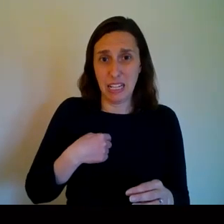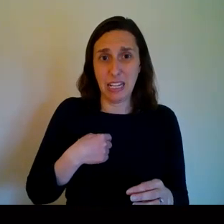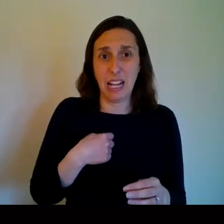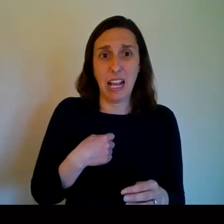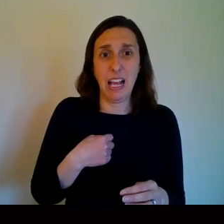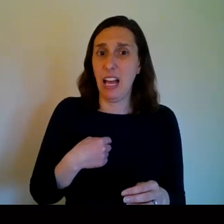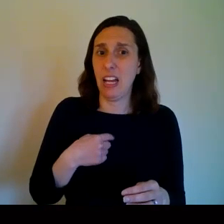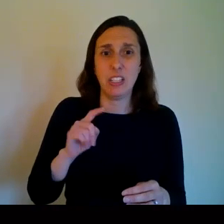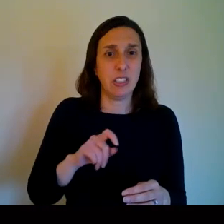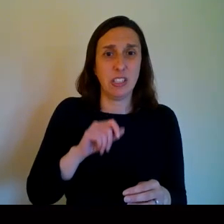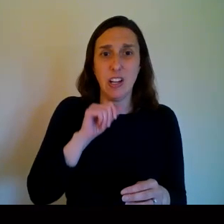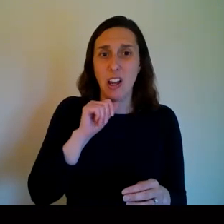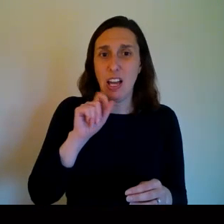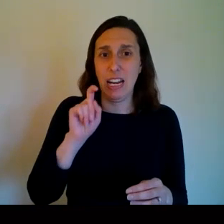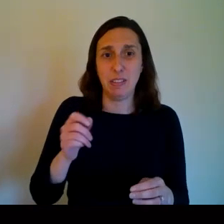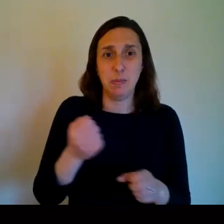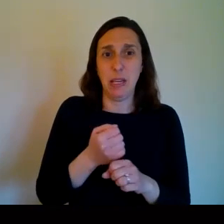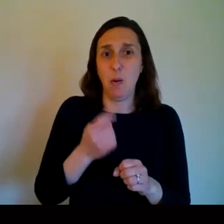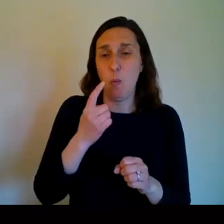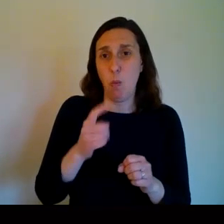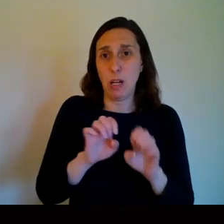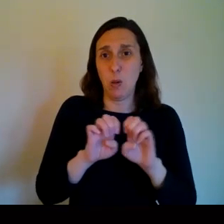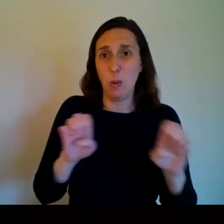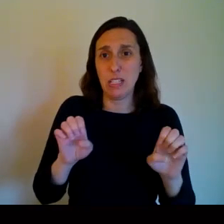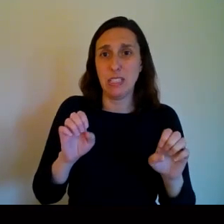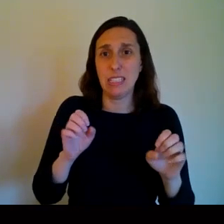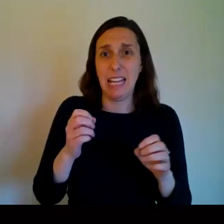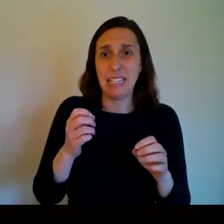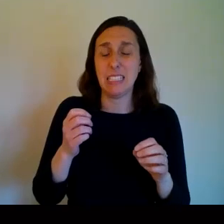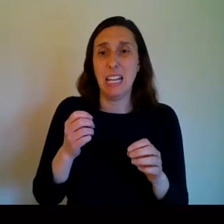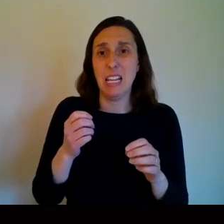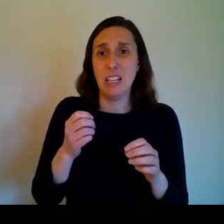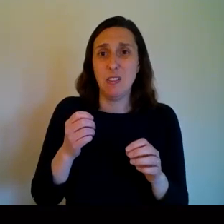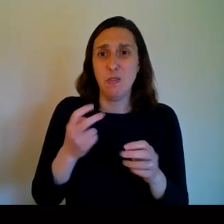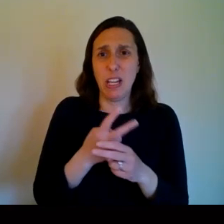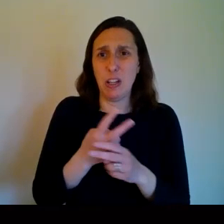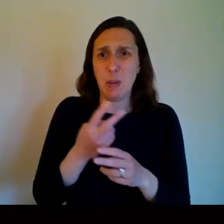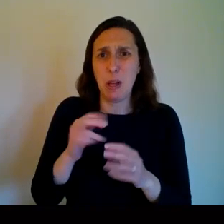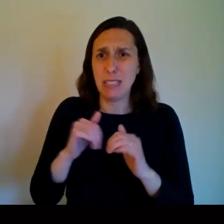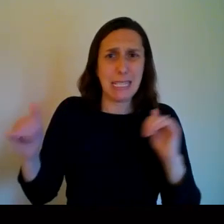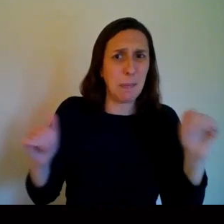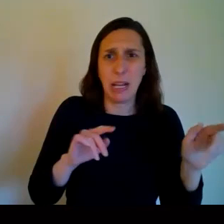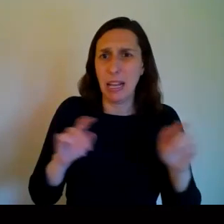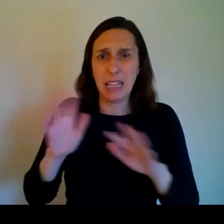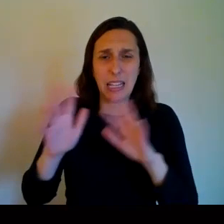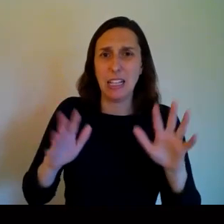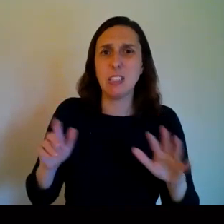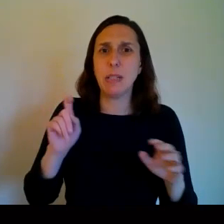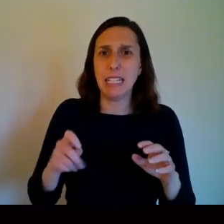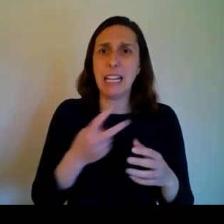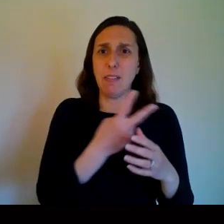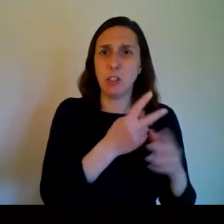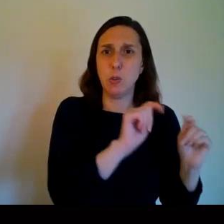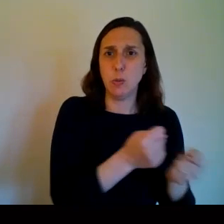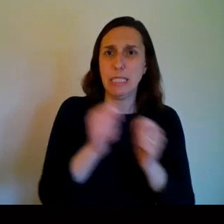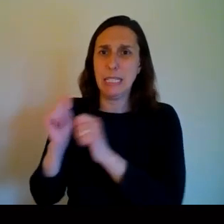shouldn't have to make one equation that's keeping track of those two things separately. I would constantly need to bring the two teams together